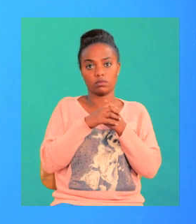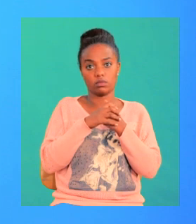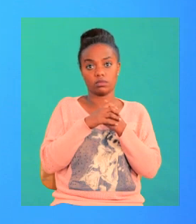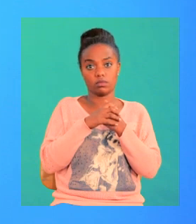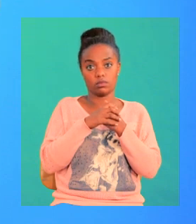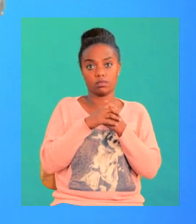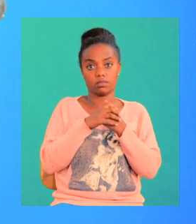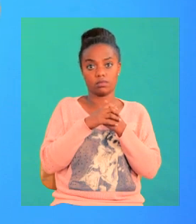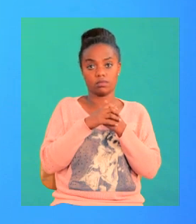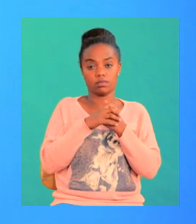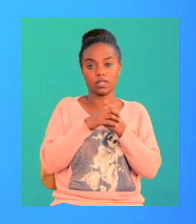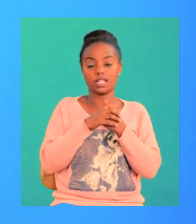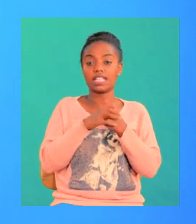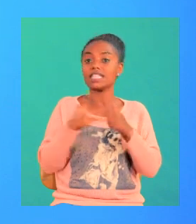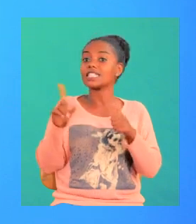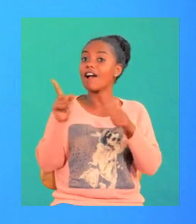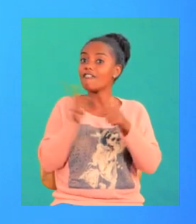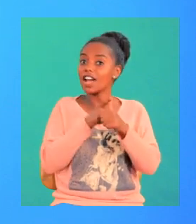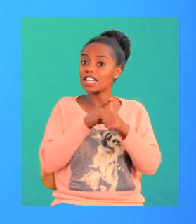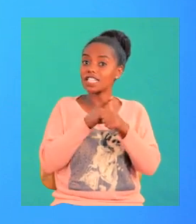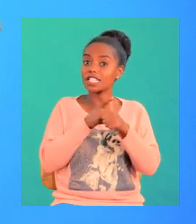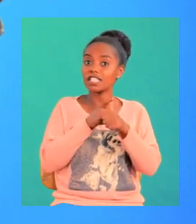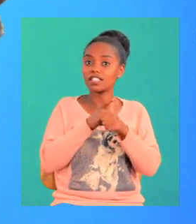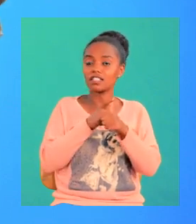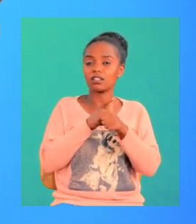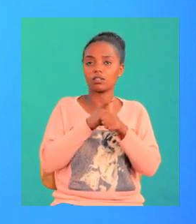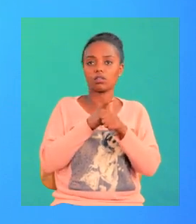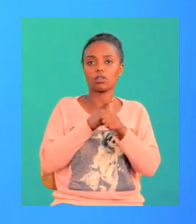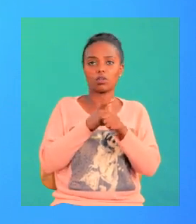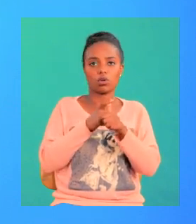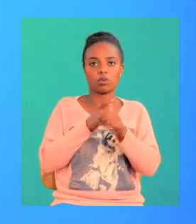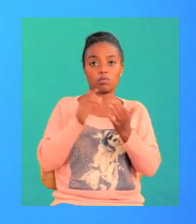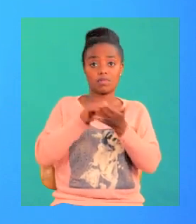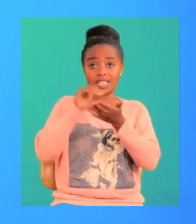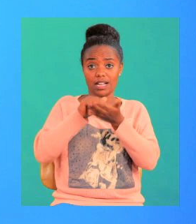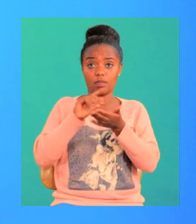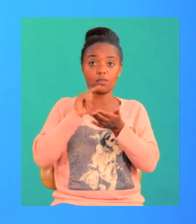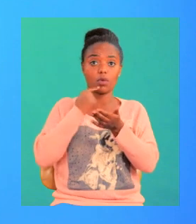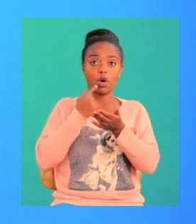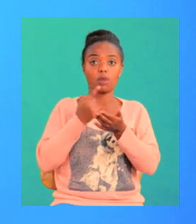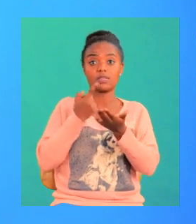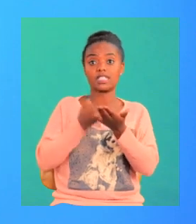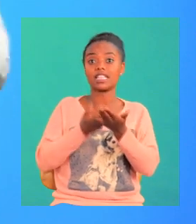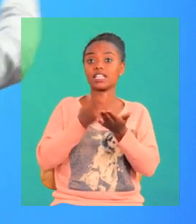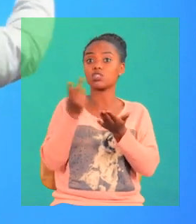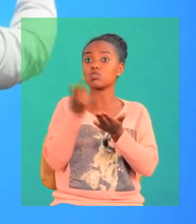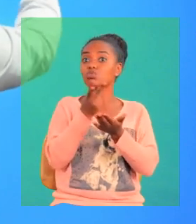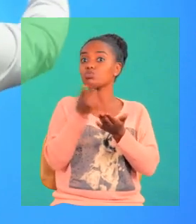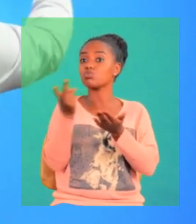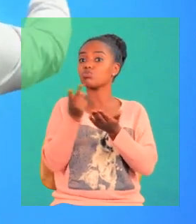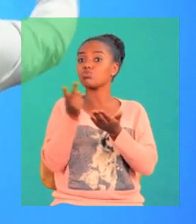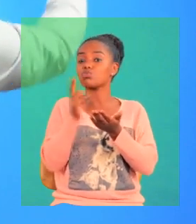Even though the first ordered pair is repeated, these two are not